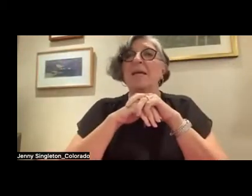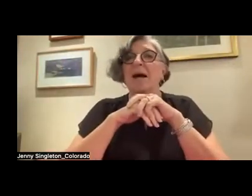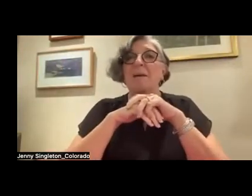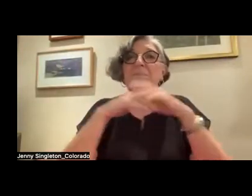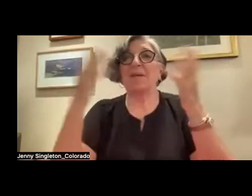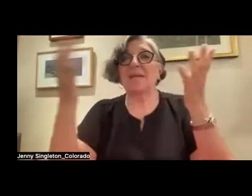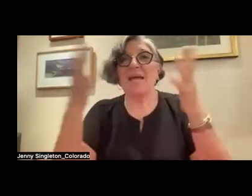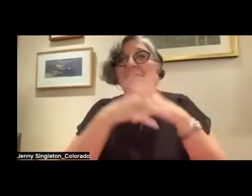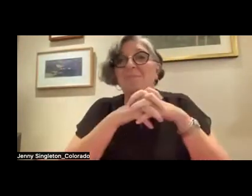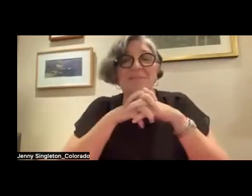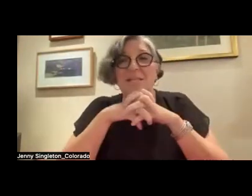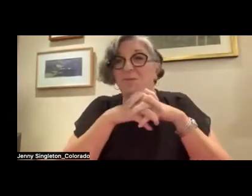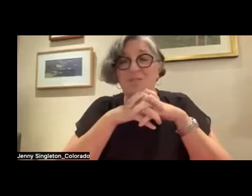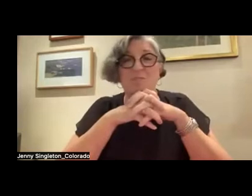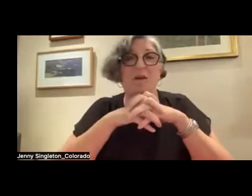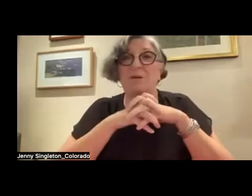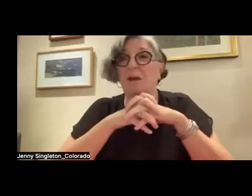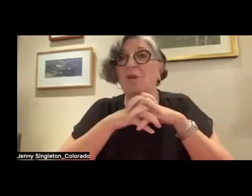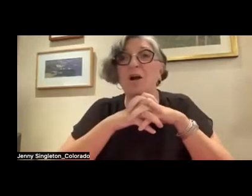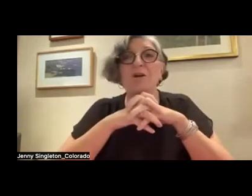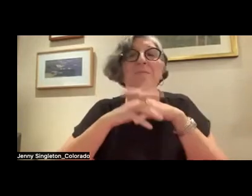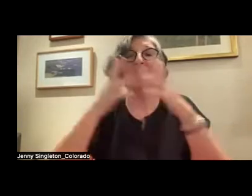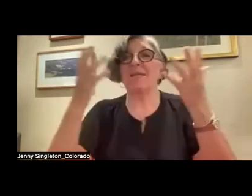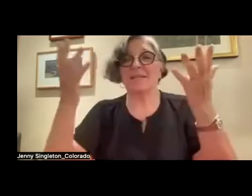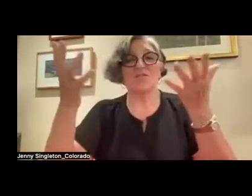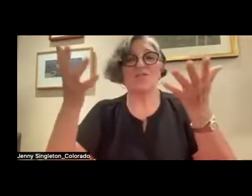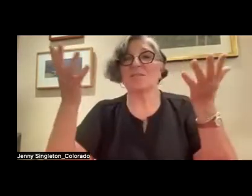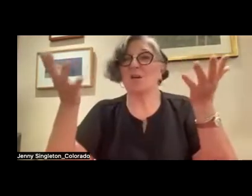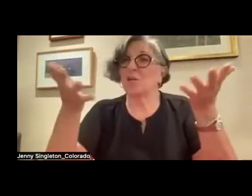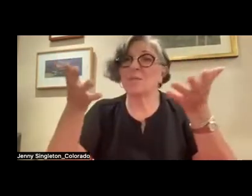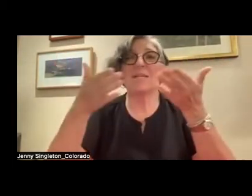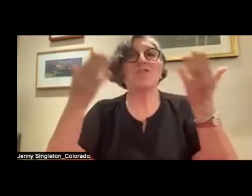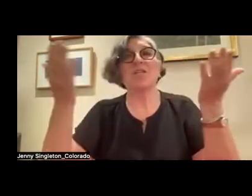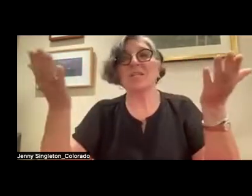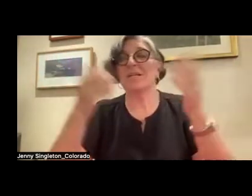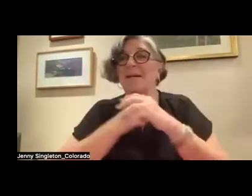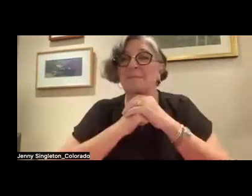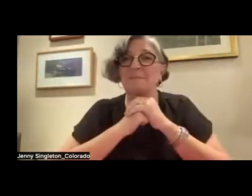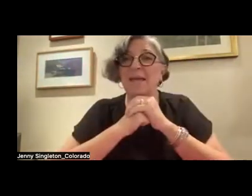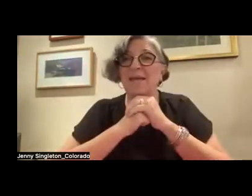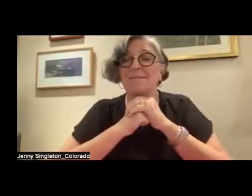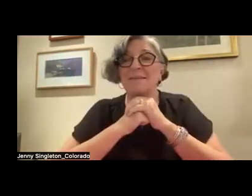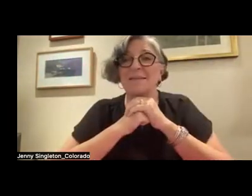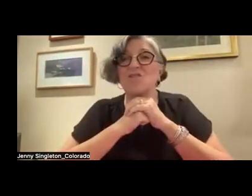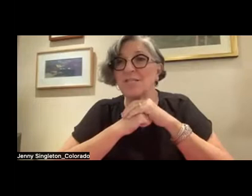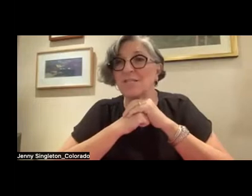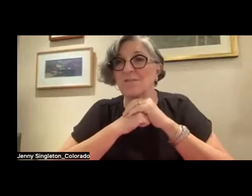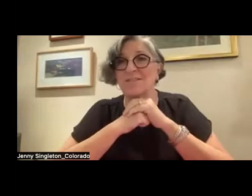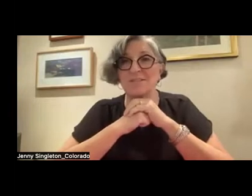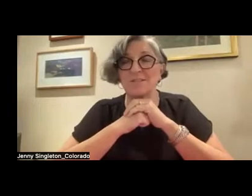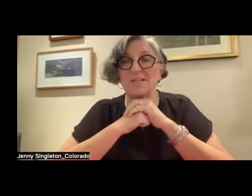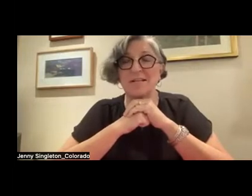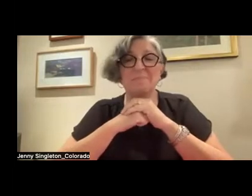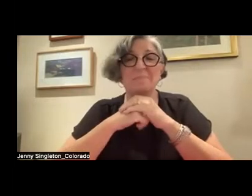but again, sign languages have probably been around longer, but it's just the documentation and the histories that